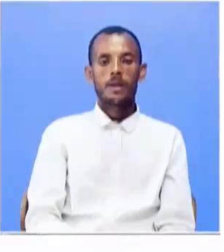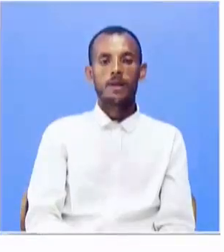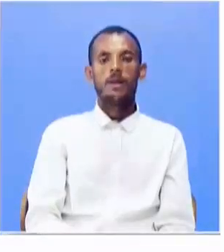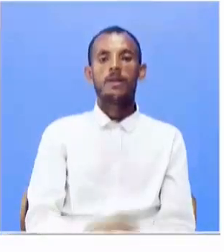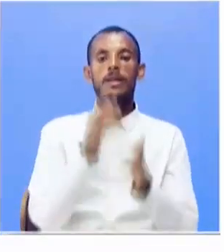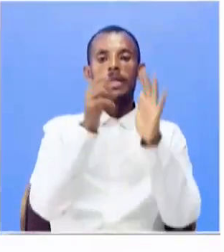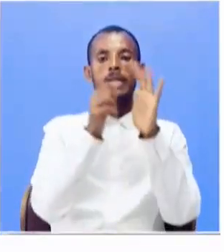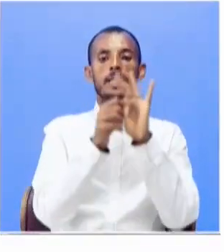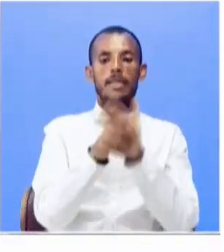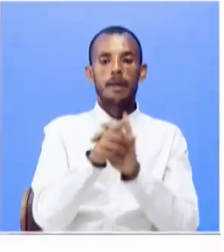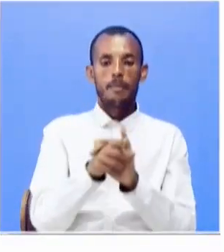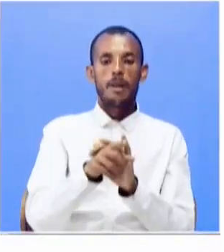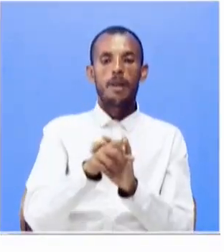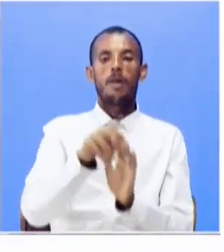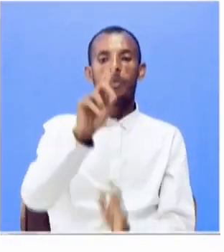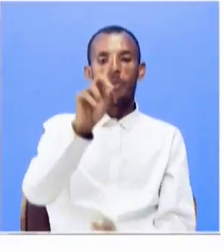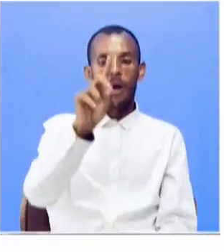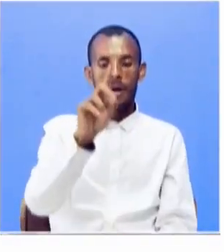Example 1.